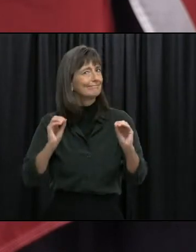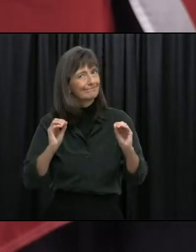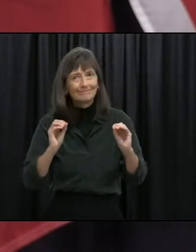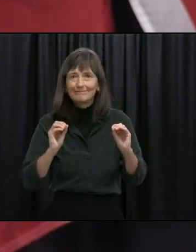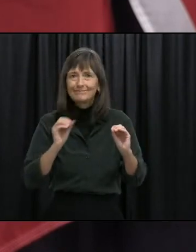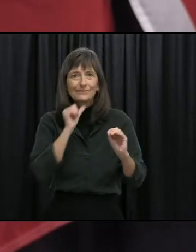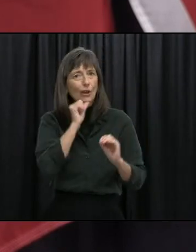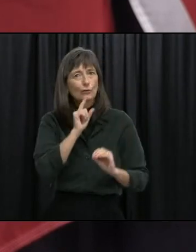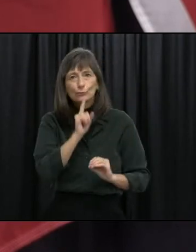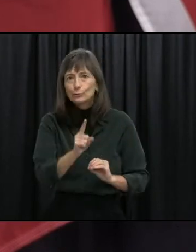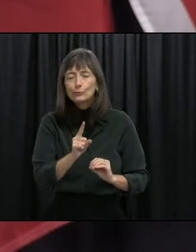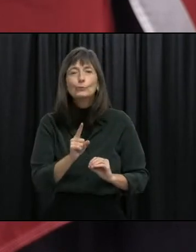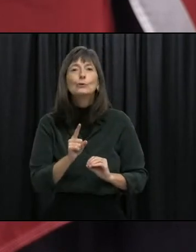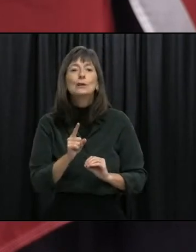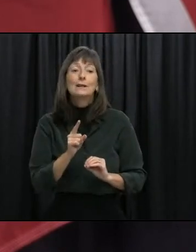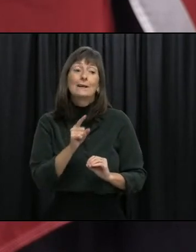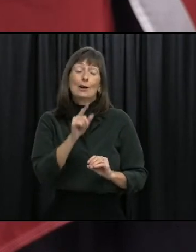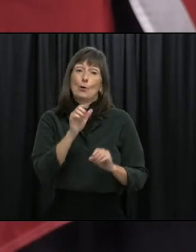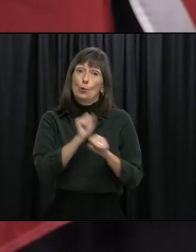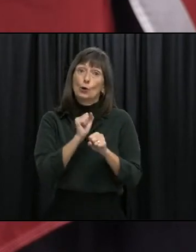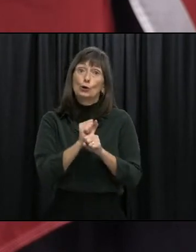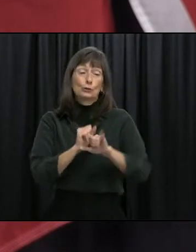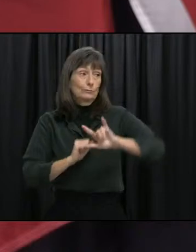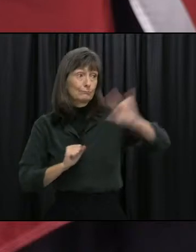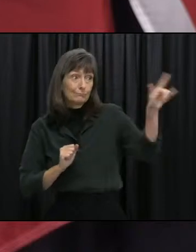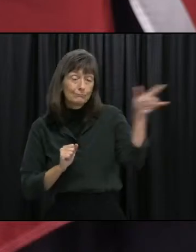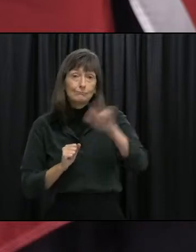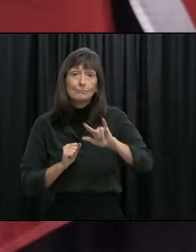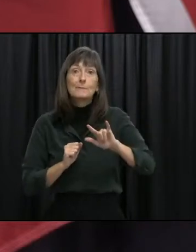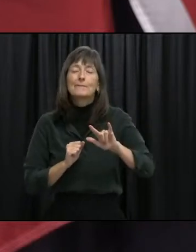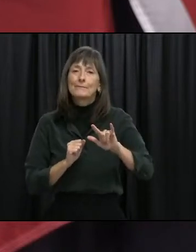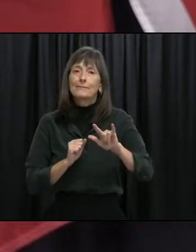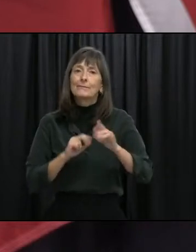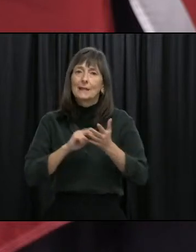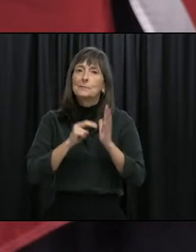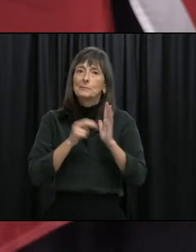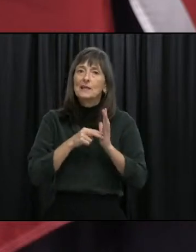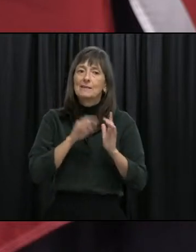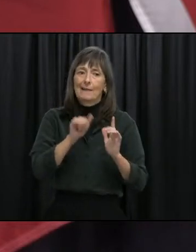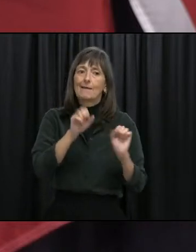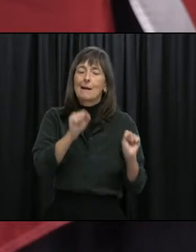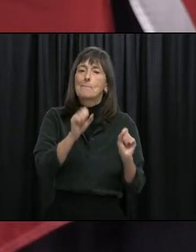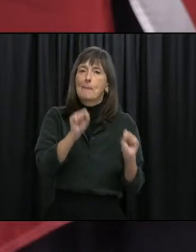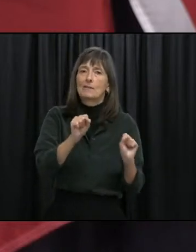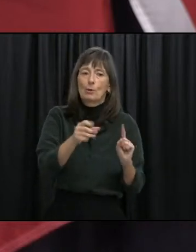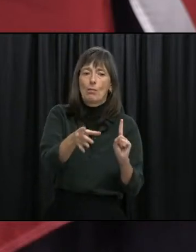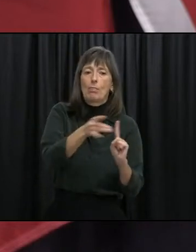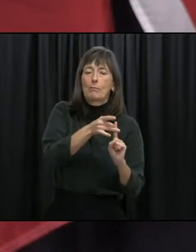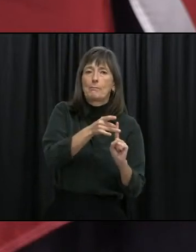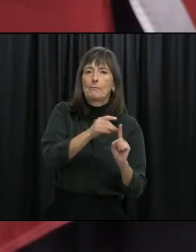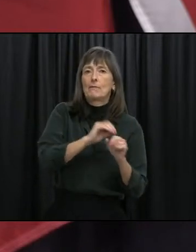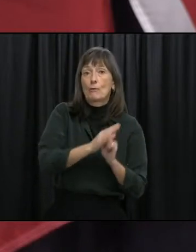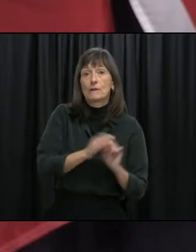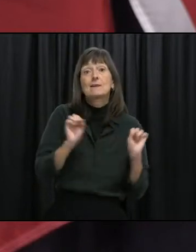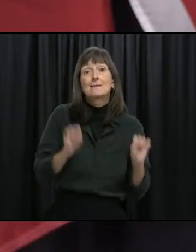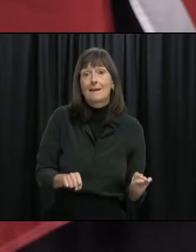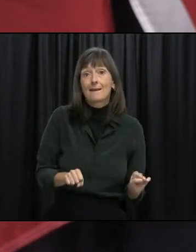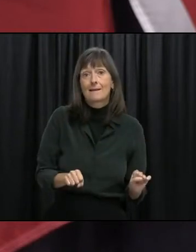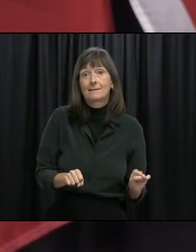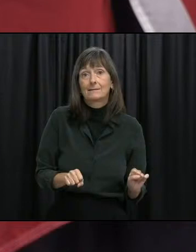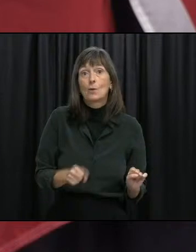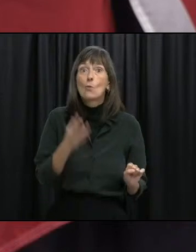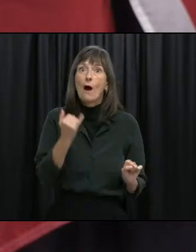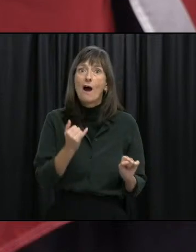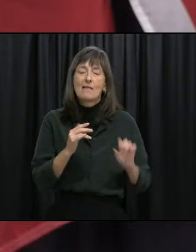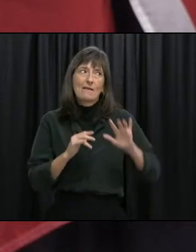sense that it is both exposing people to travel and therefore the risk of the virus, but they are going to